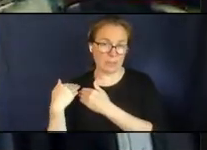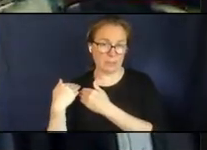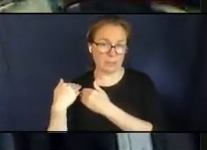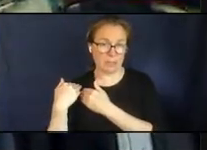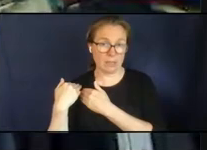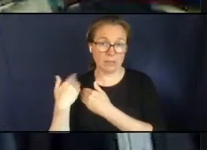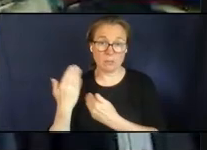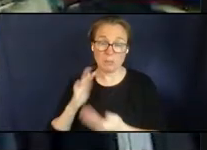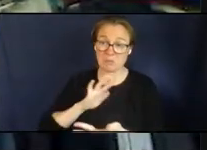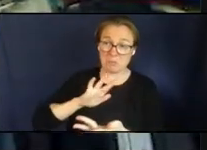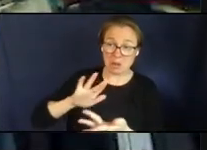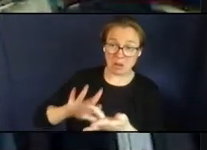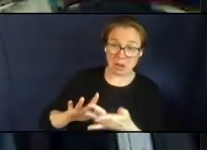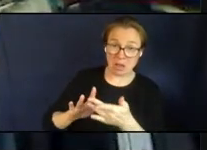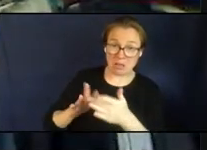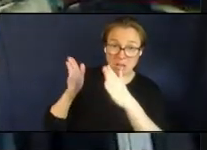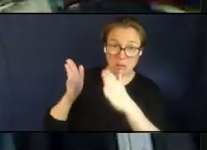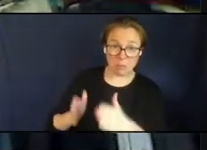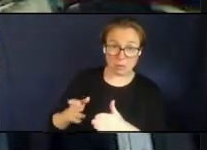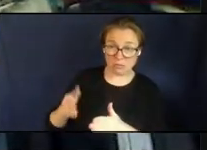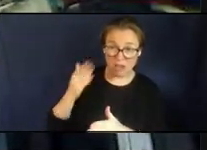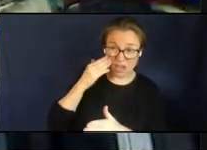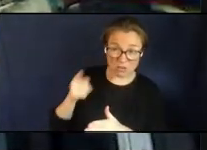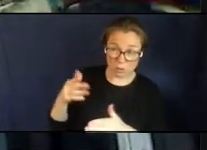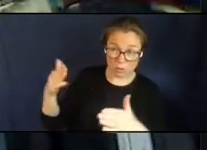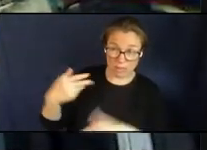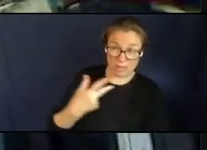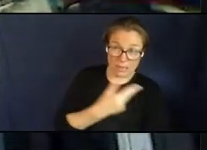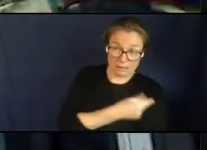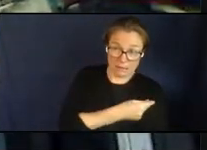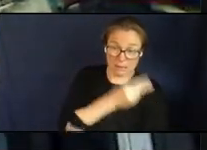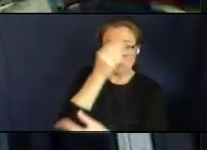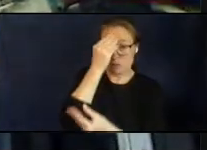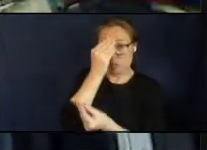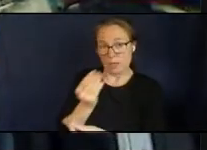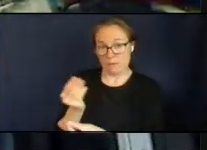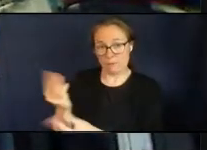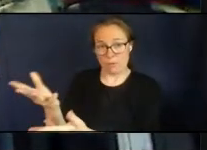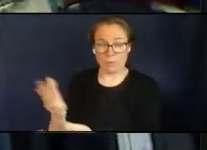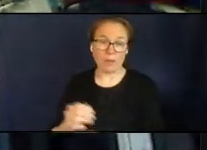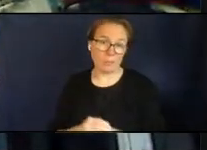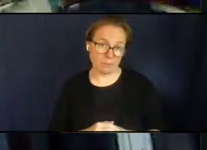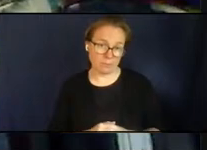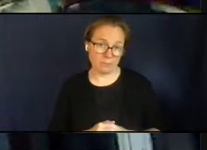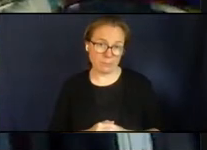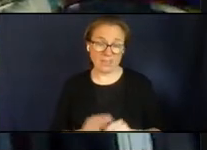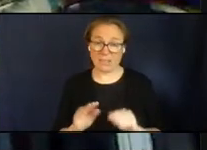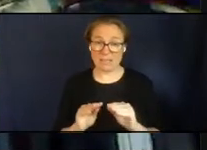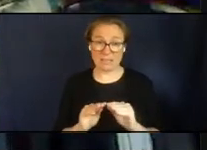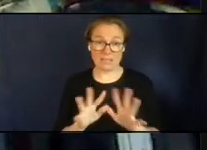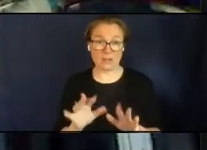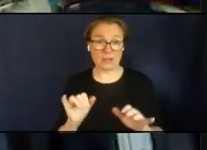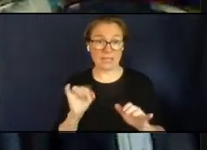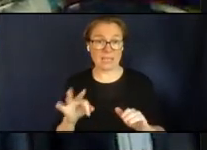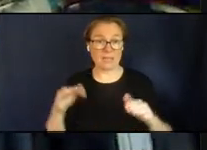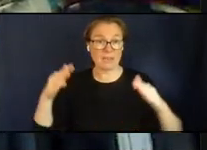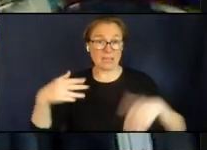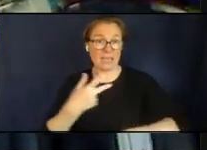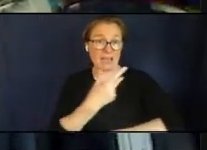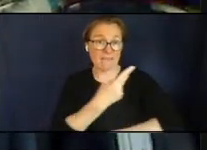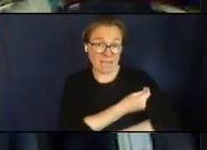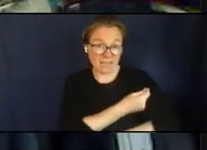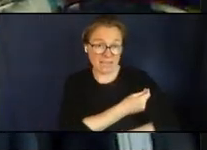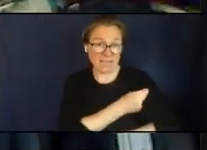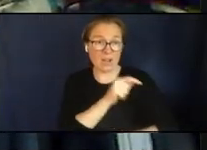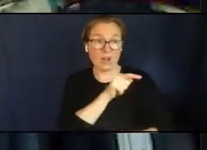not being vaccinated and really spread that word. It's pretty clear that unvaccinated people hang around unvaccinated people, and breaking into those circles